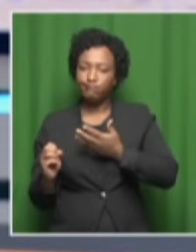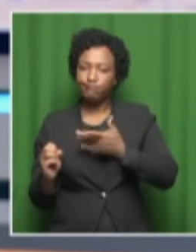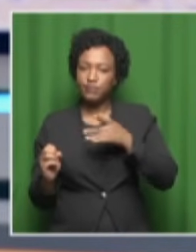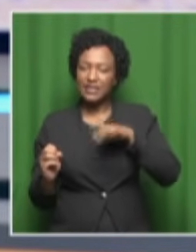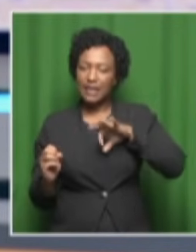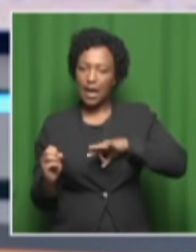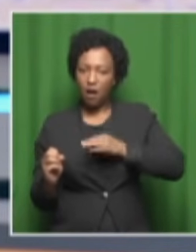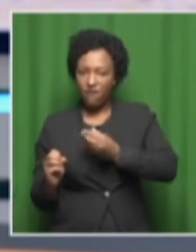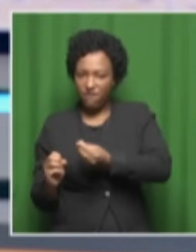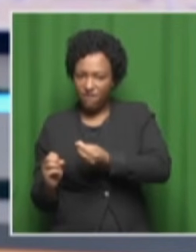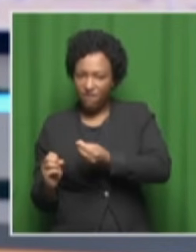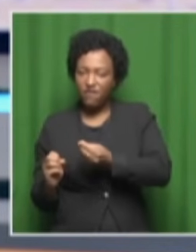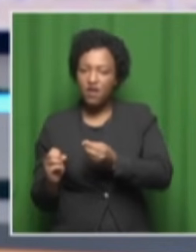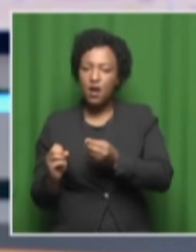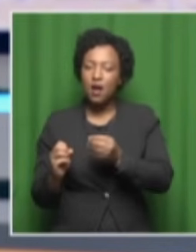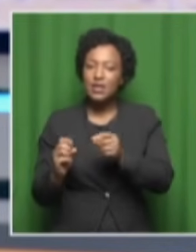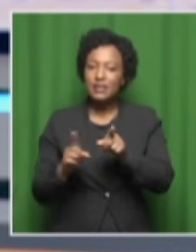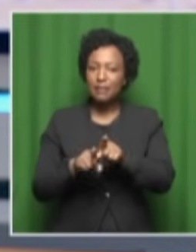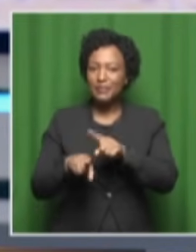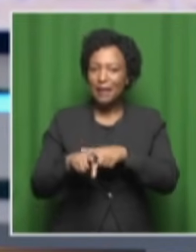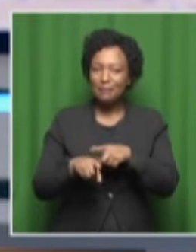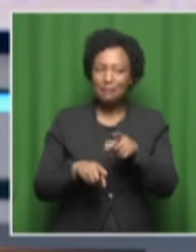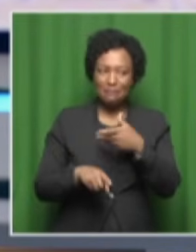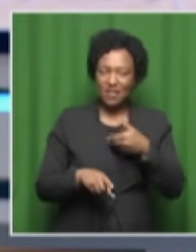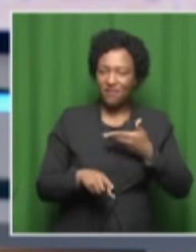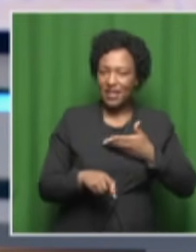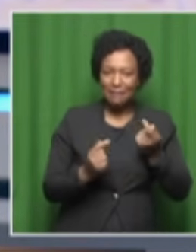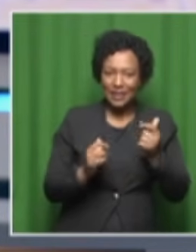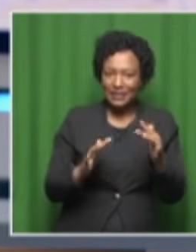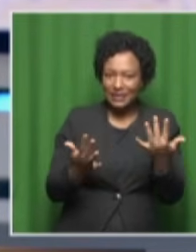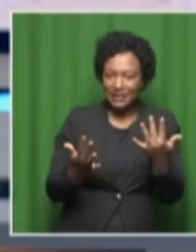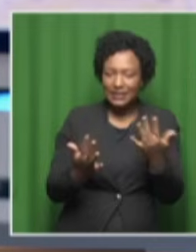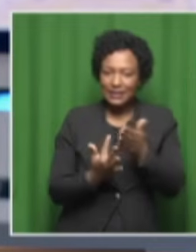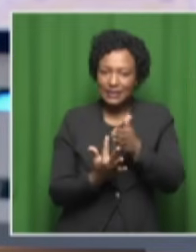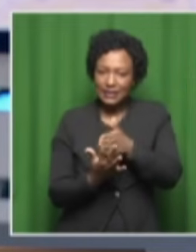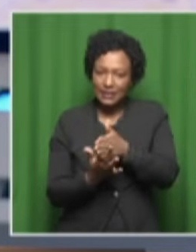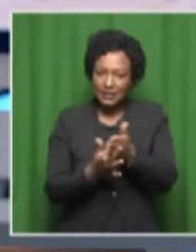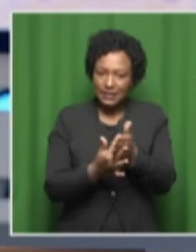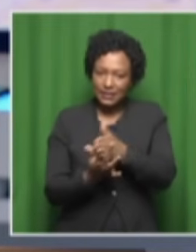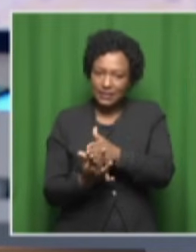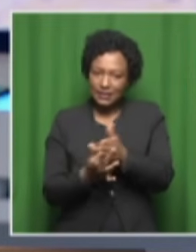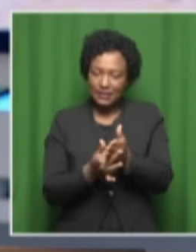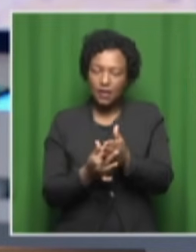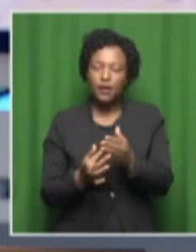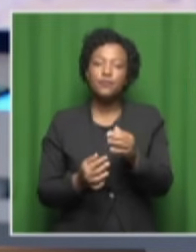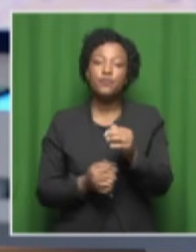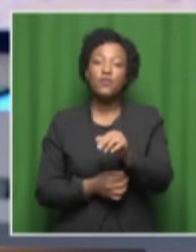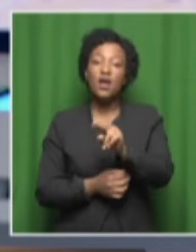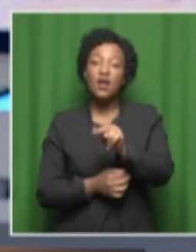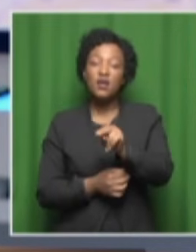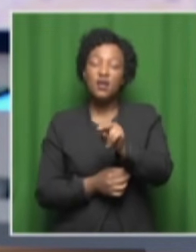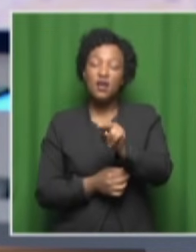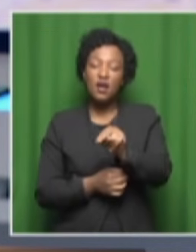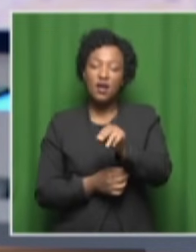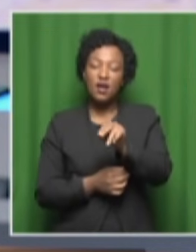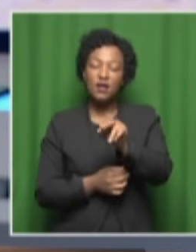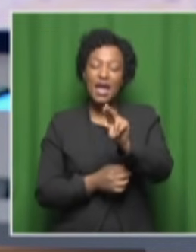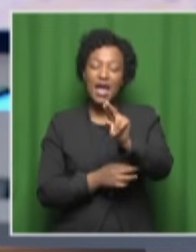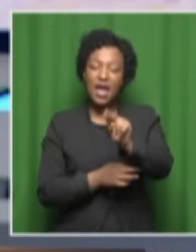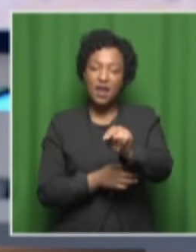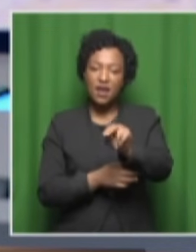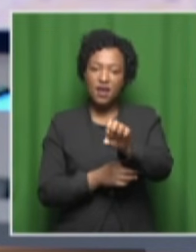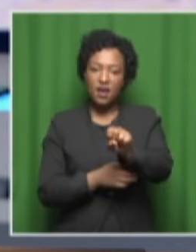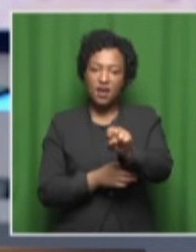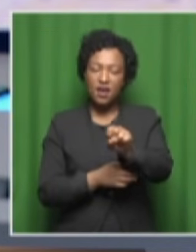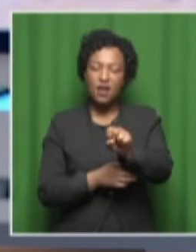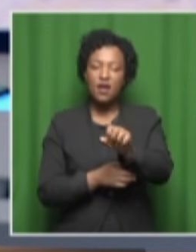and this is all going to fall under NSFAS again. Yep. Now, NSFAS, come the 15th of January, outstanding payments of